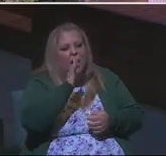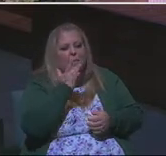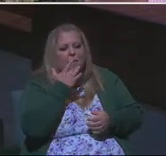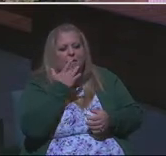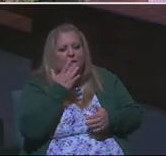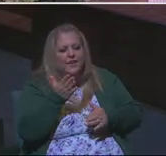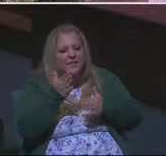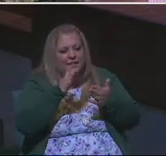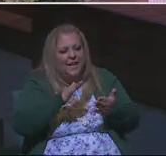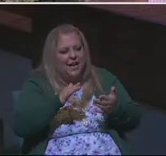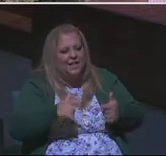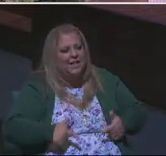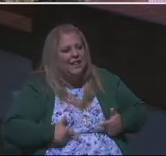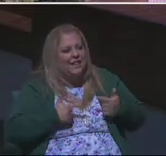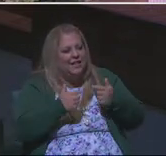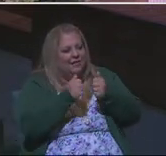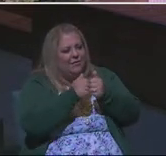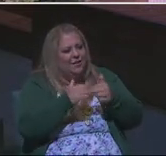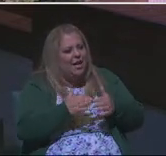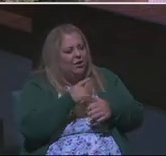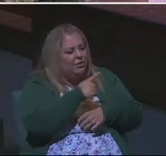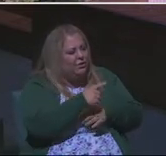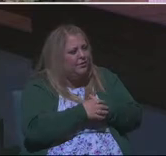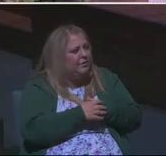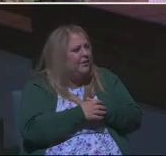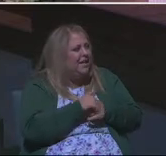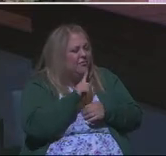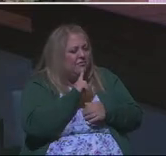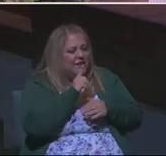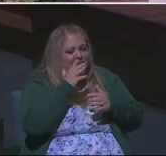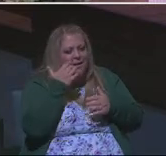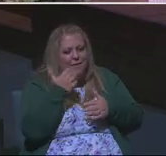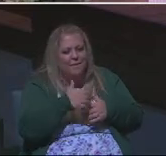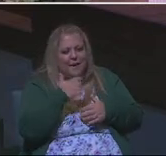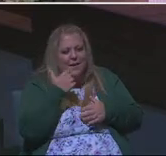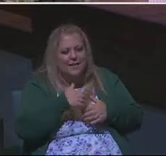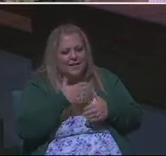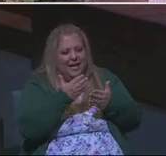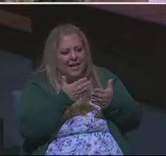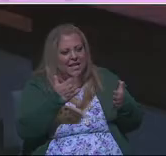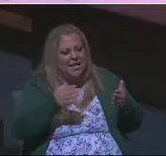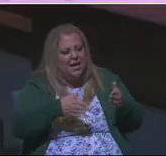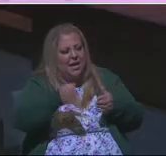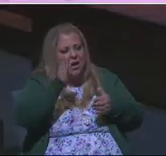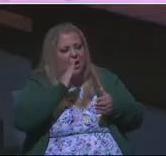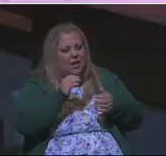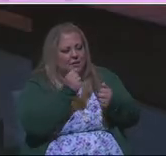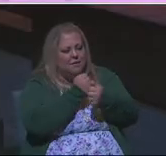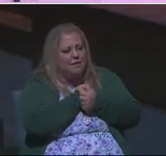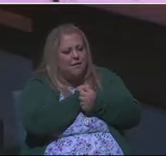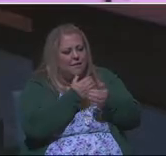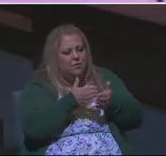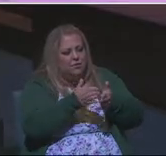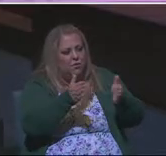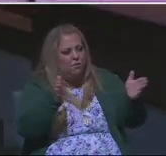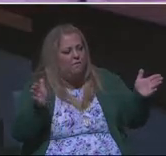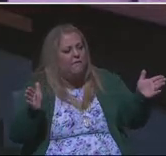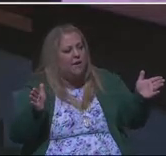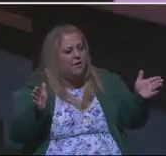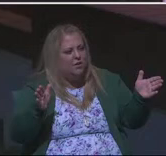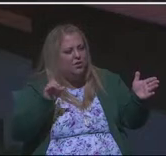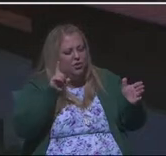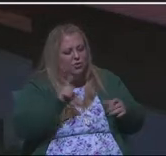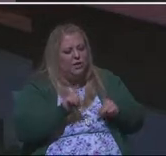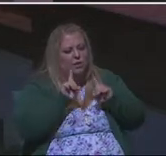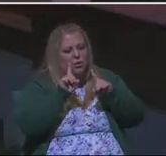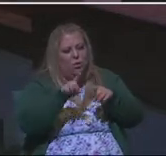without you. That's an amazing thing. God's love is so vast. So, listen, you got to go to the